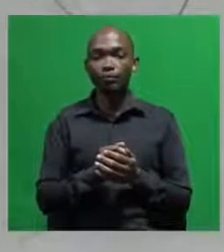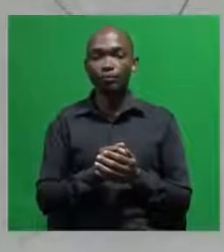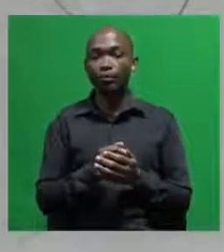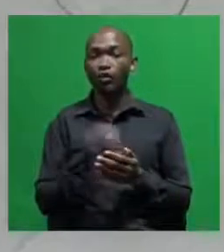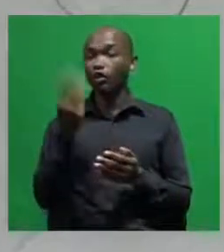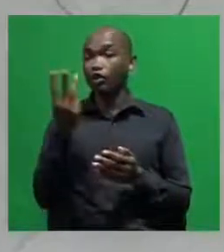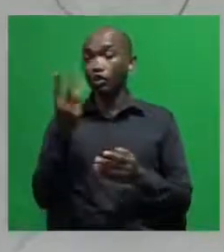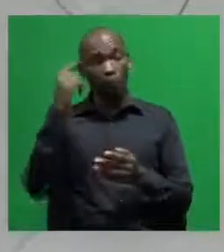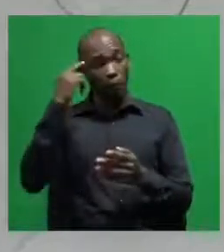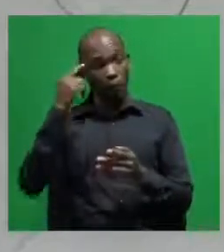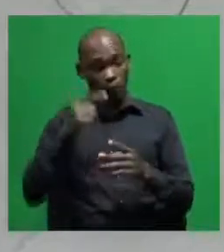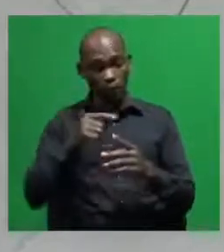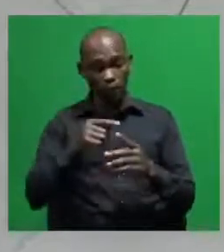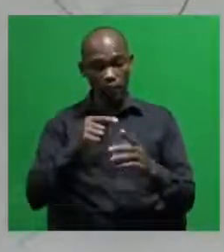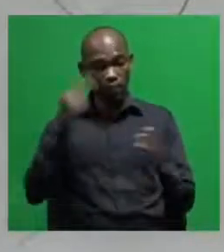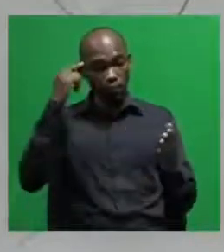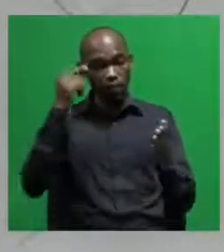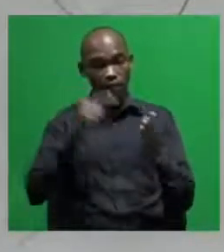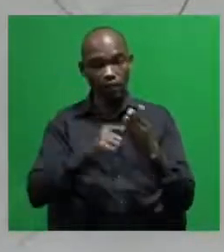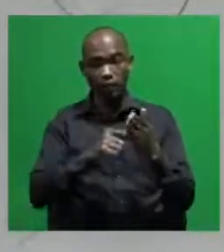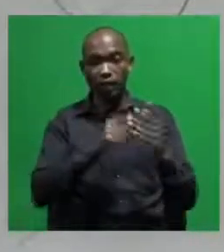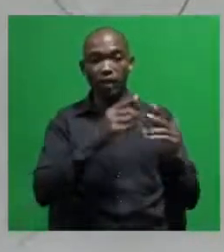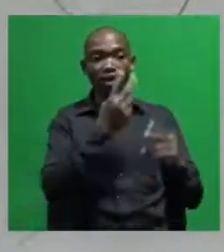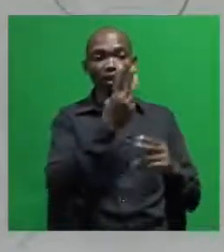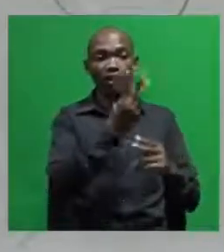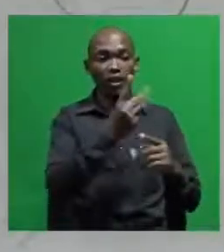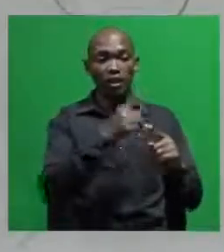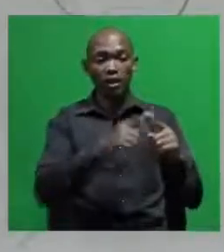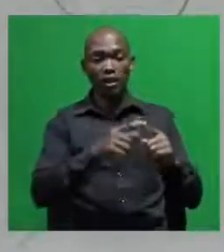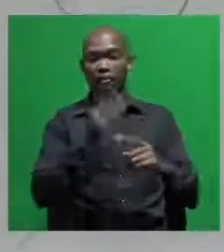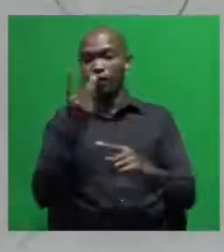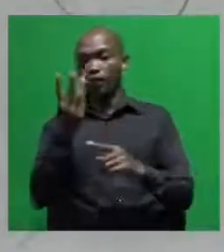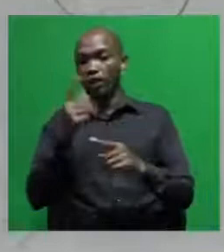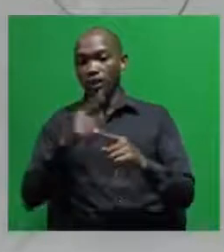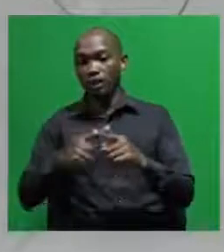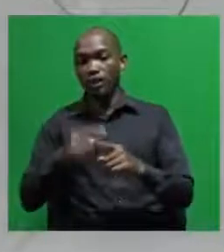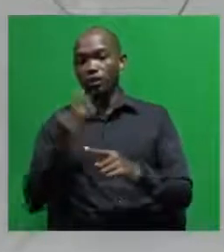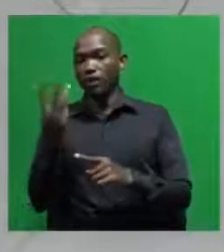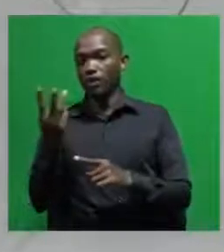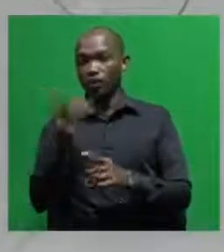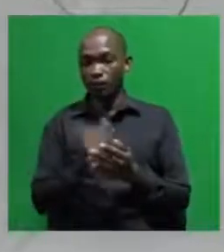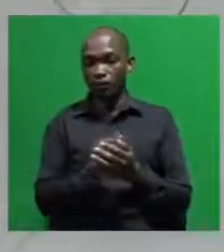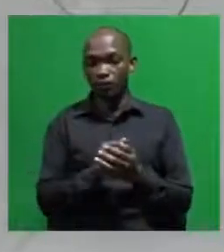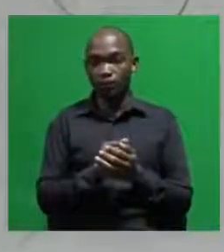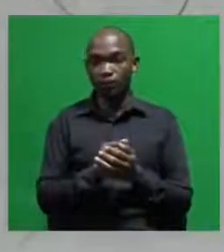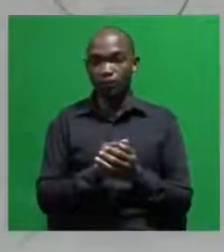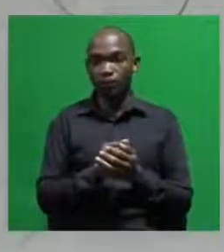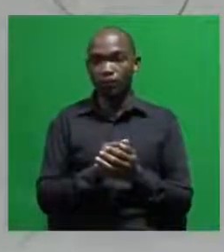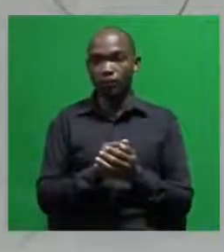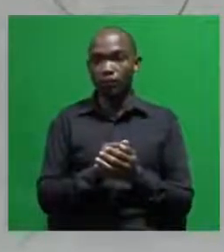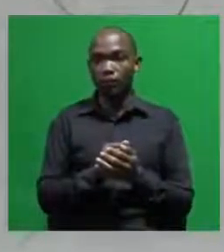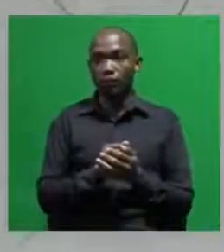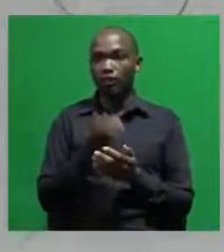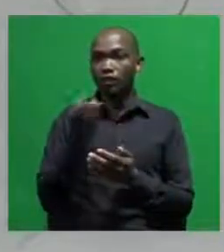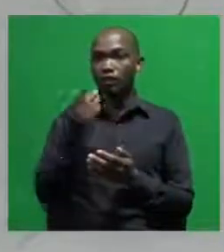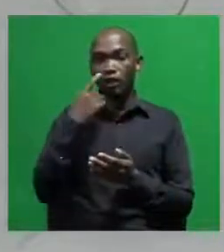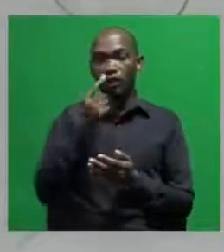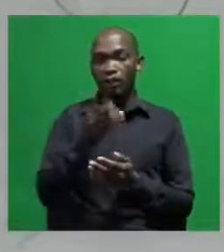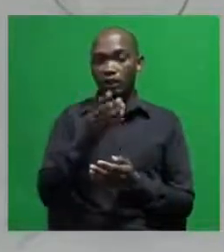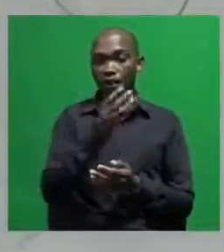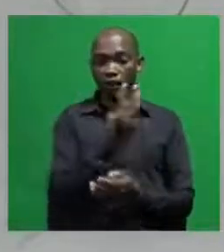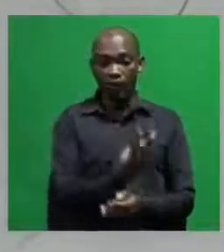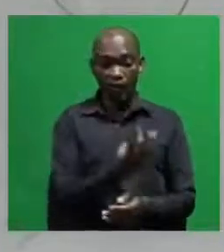3. Then these 3 and these 3 cancelled out.